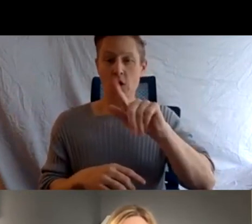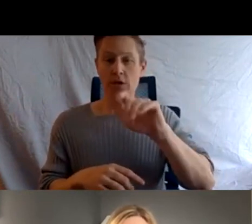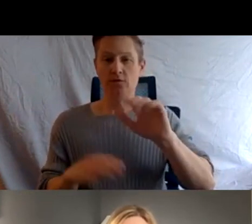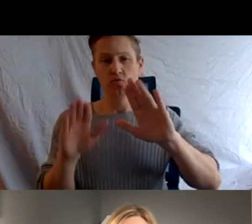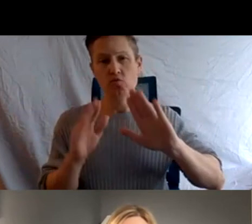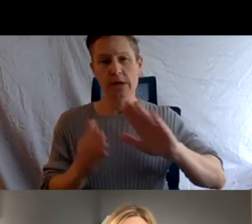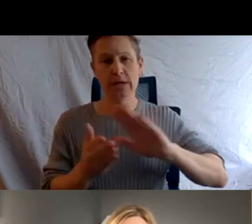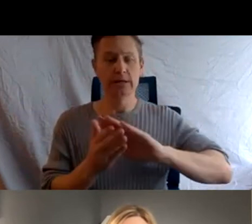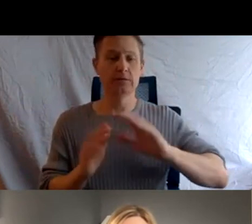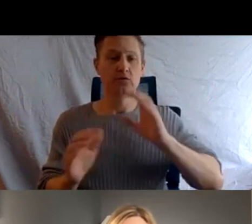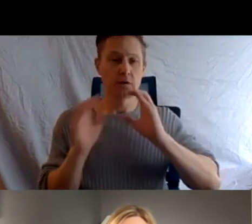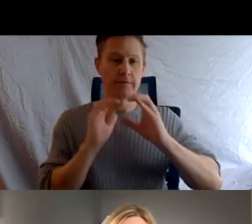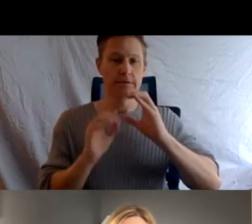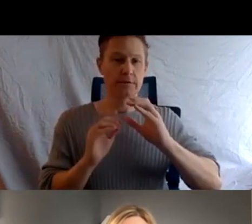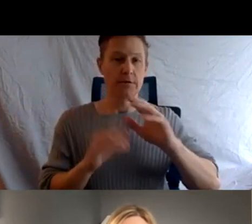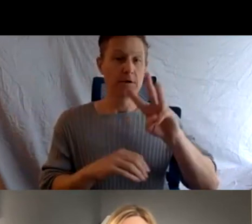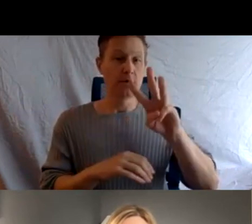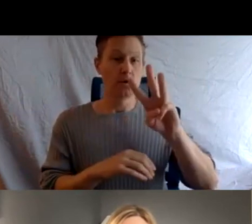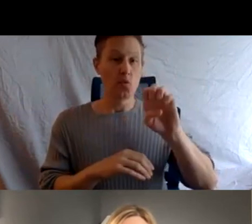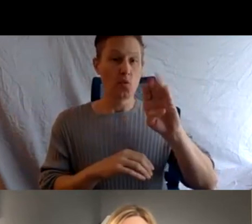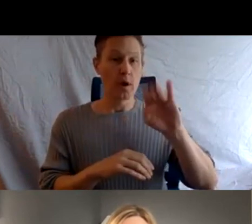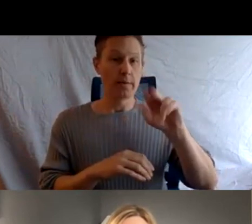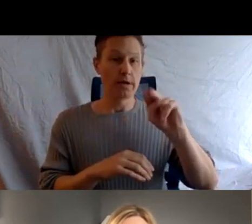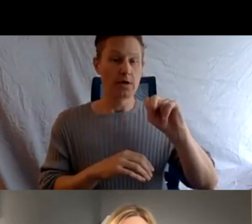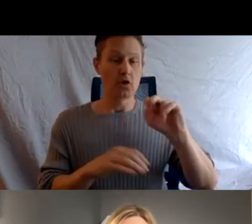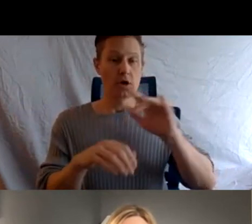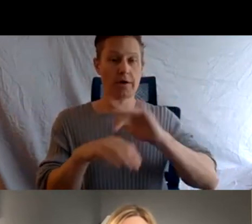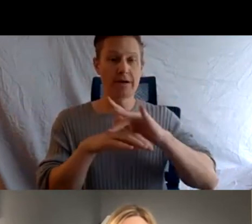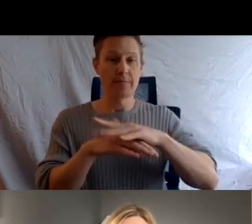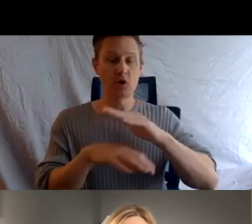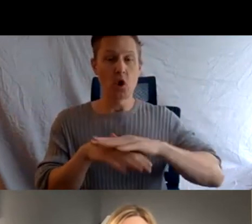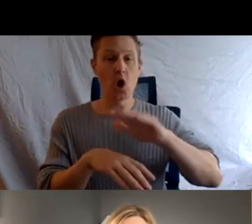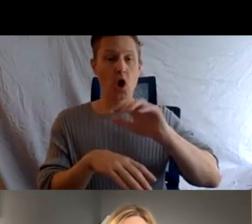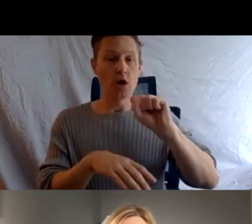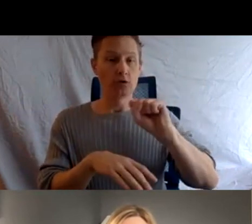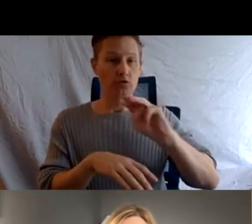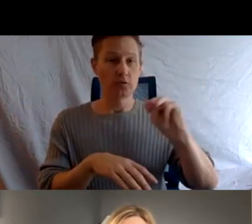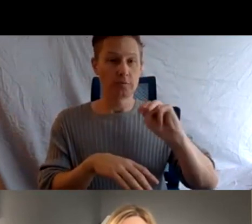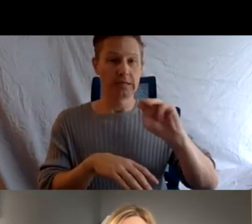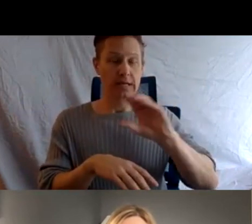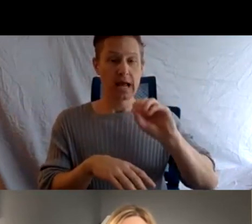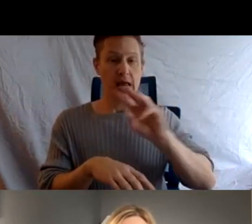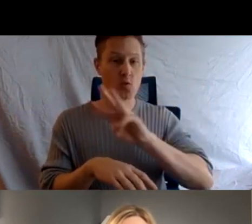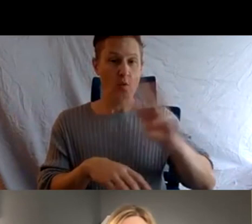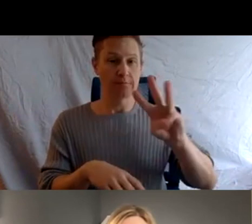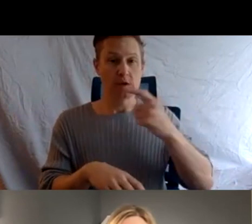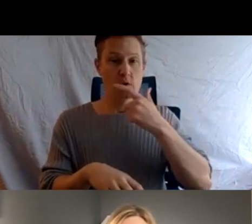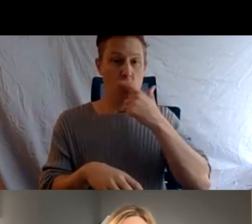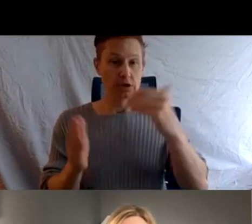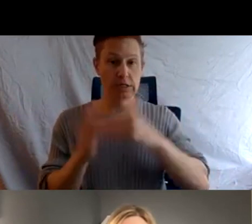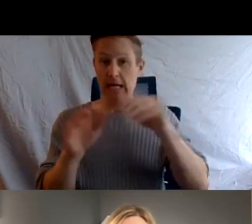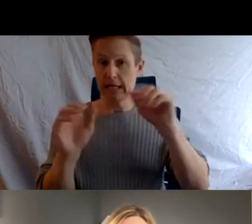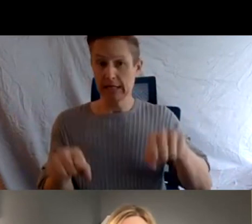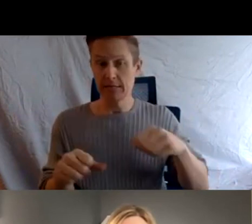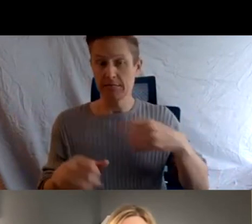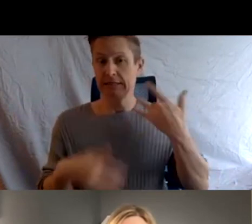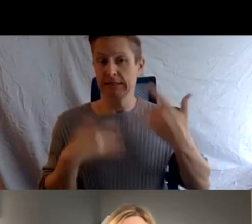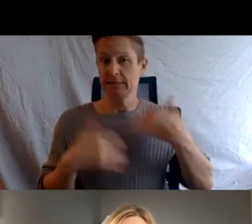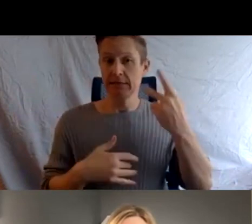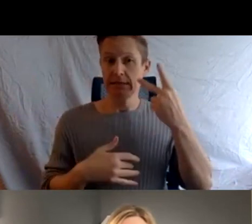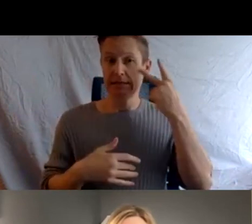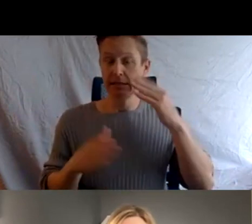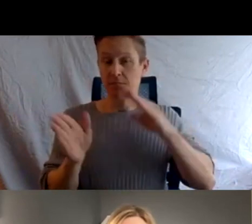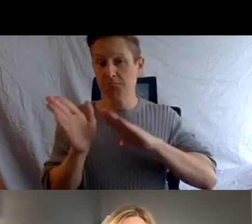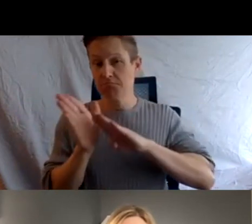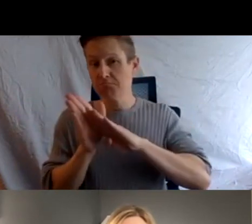This webinar will be available on our website and social media to watch again. And we're so excited to be seeing the upward trend of